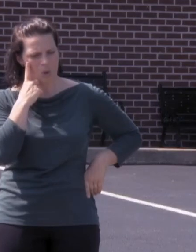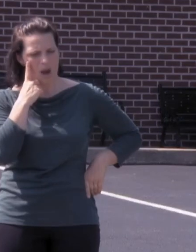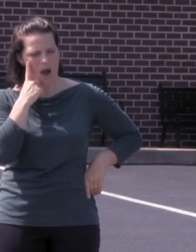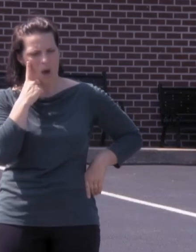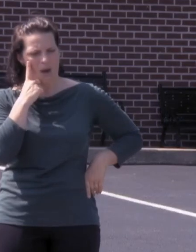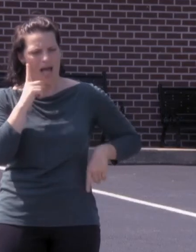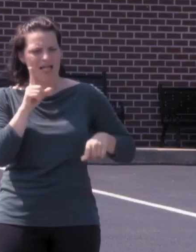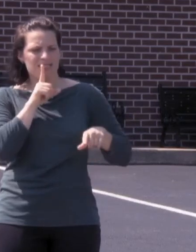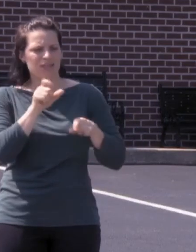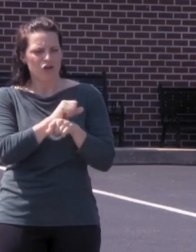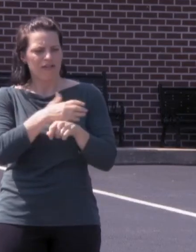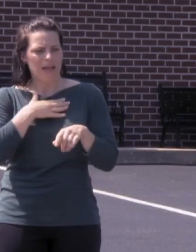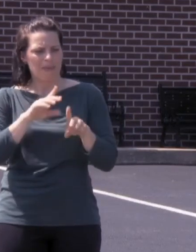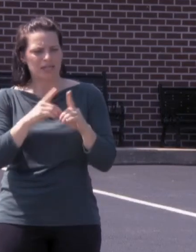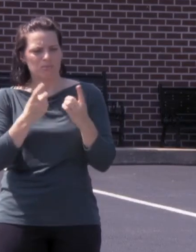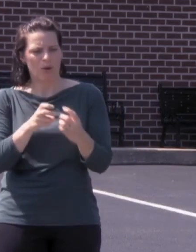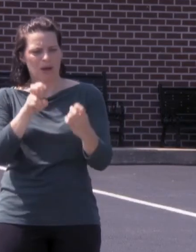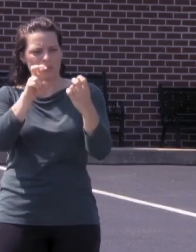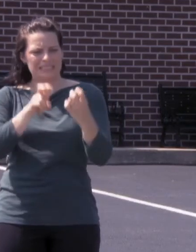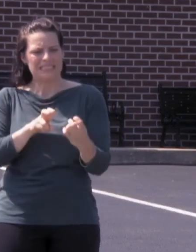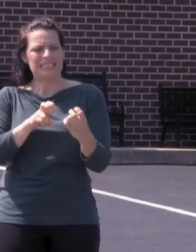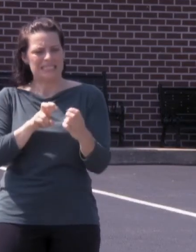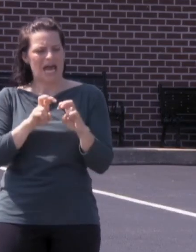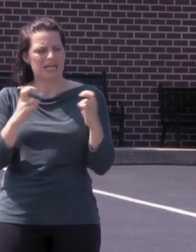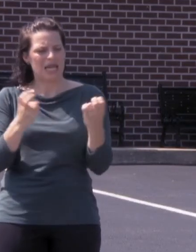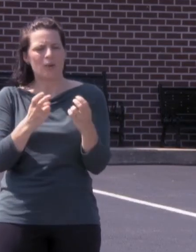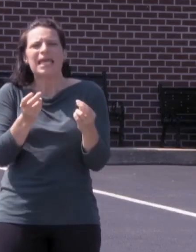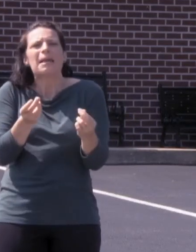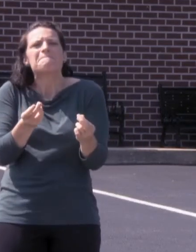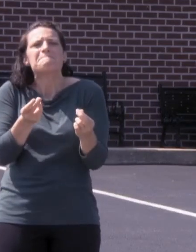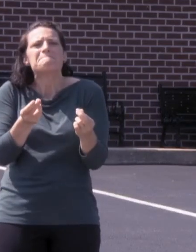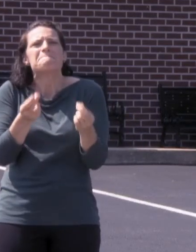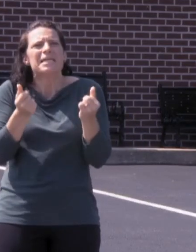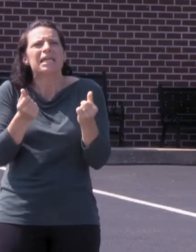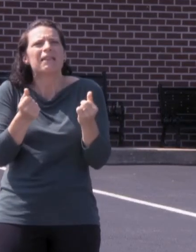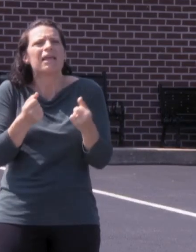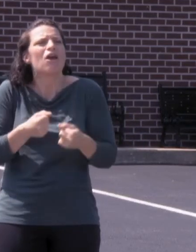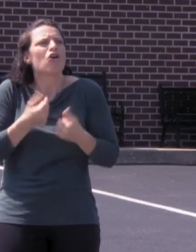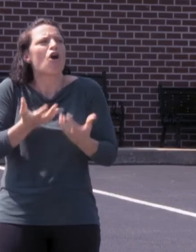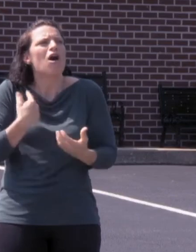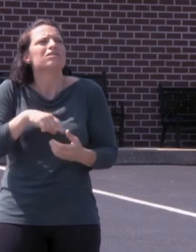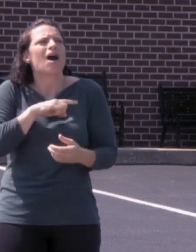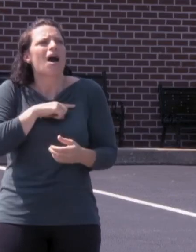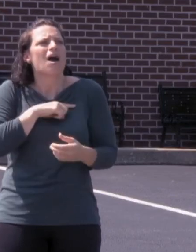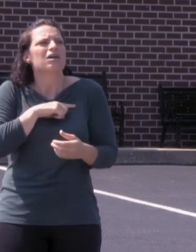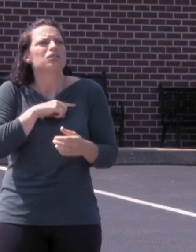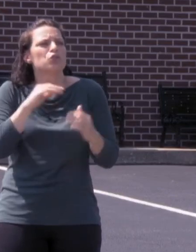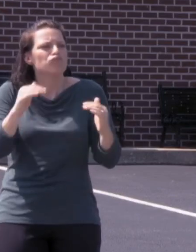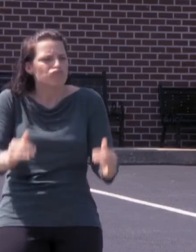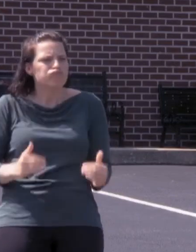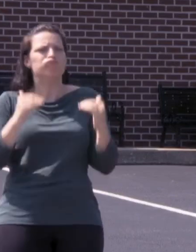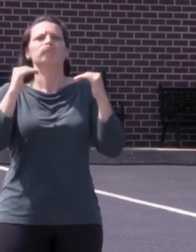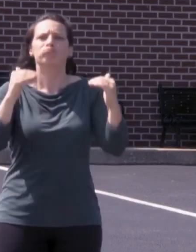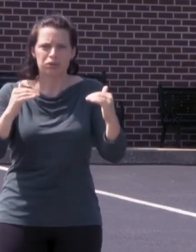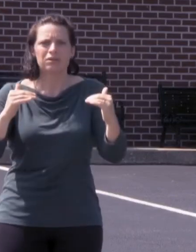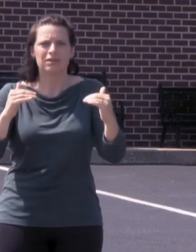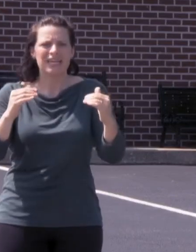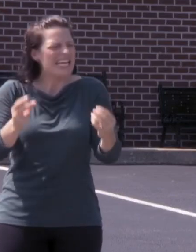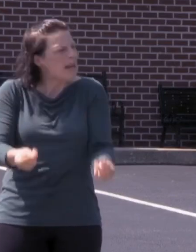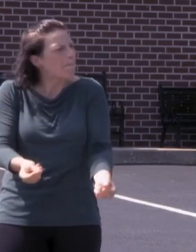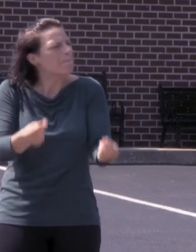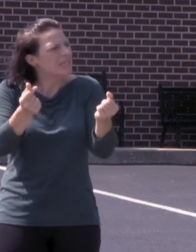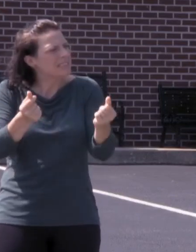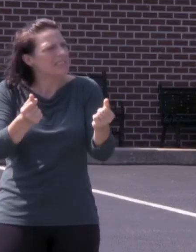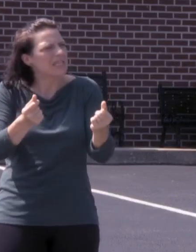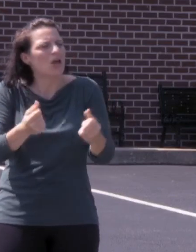in my department, as we sat down as a command staff, it immediately made us step it up. It immediately made us